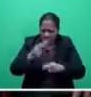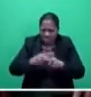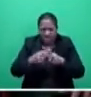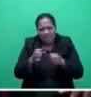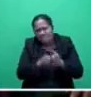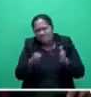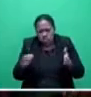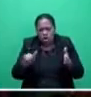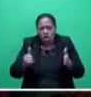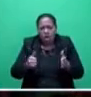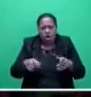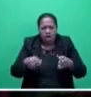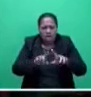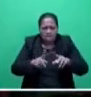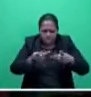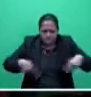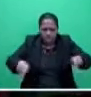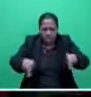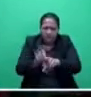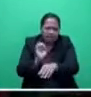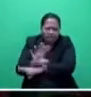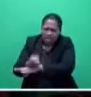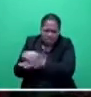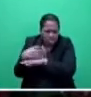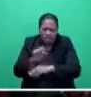field advisor. The last thing we need in this country right now